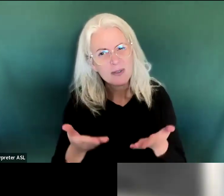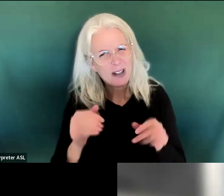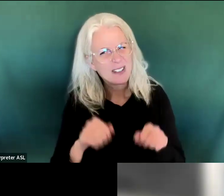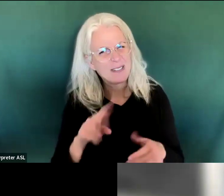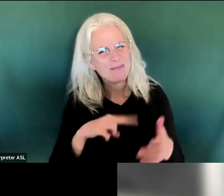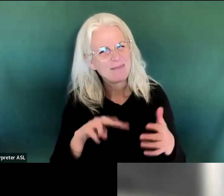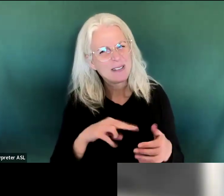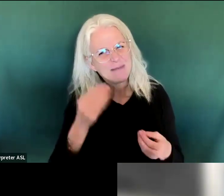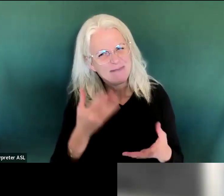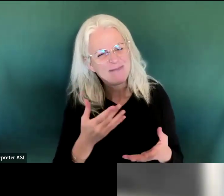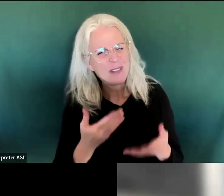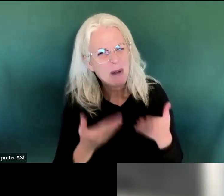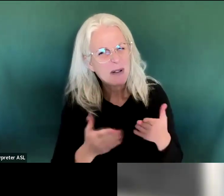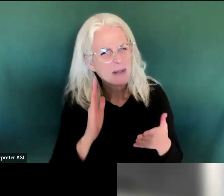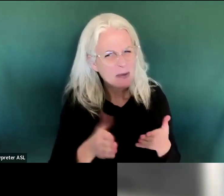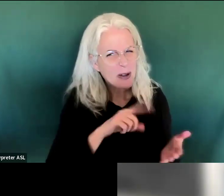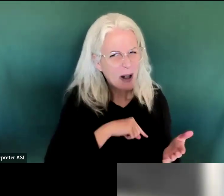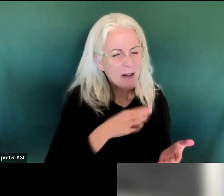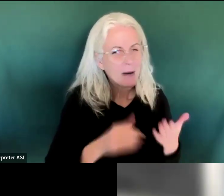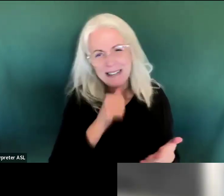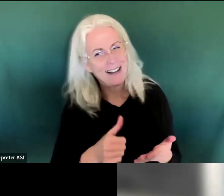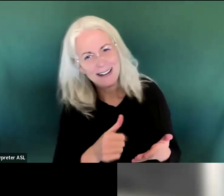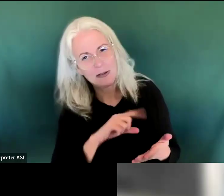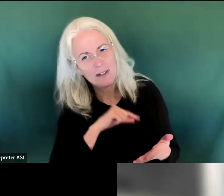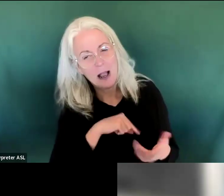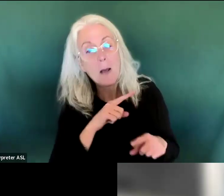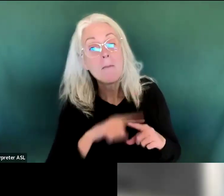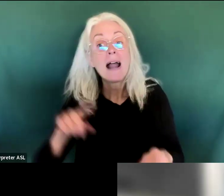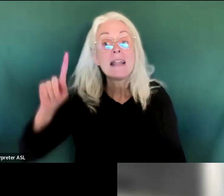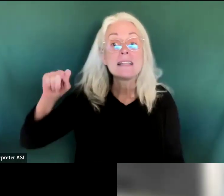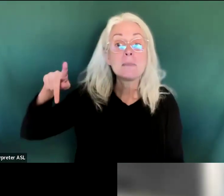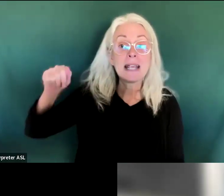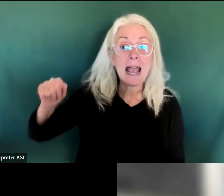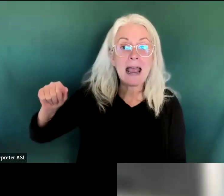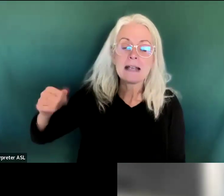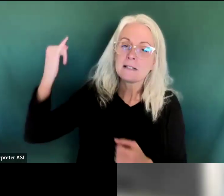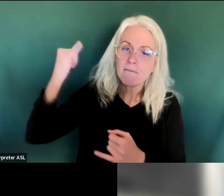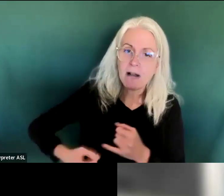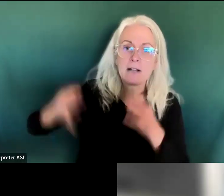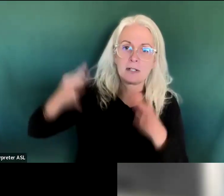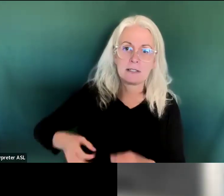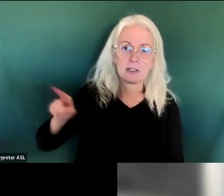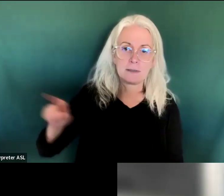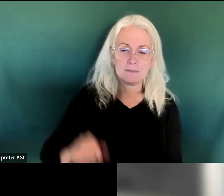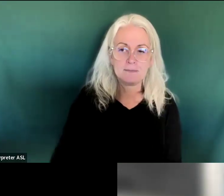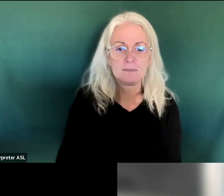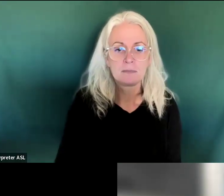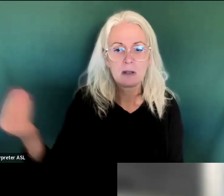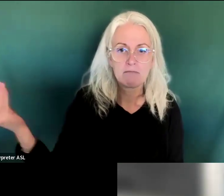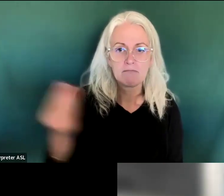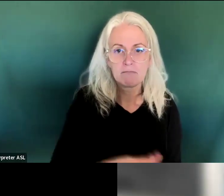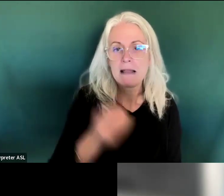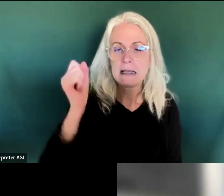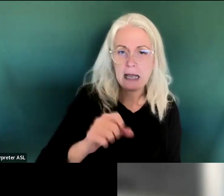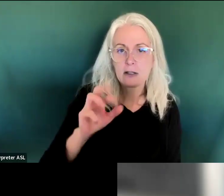probably tell them up front that they should be eligible, but it's the TPA that actually administers that decision and gives the